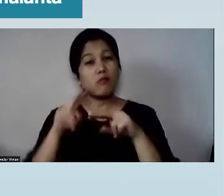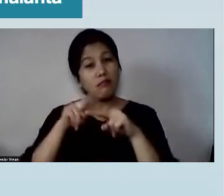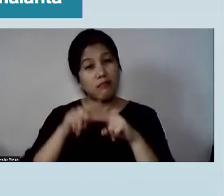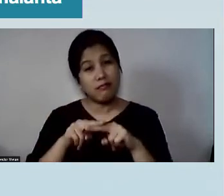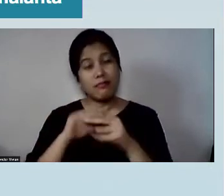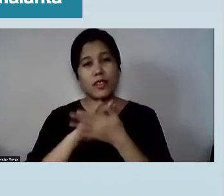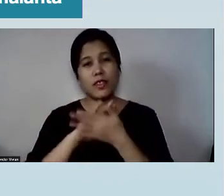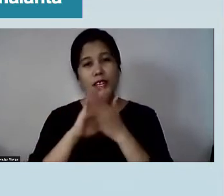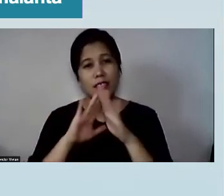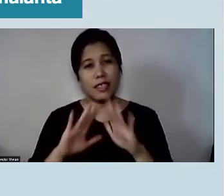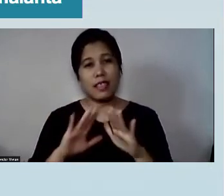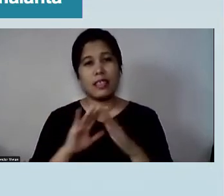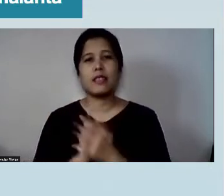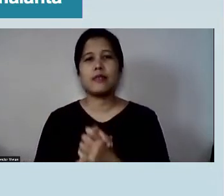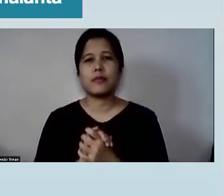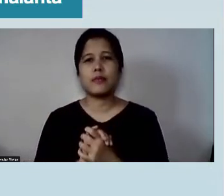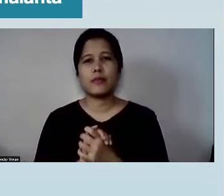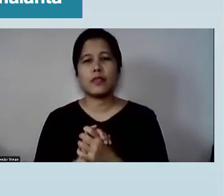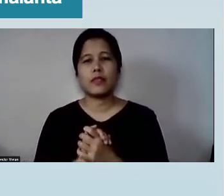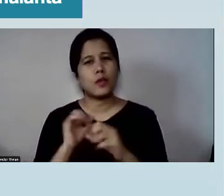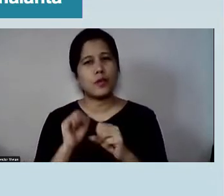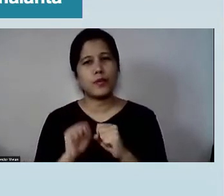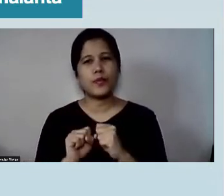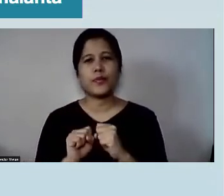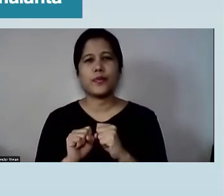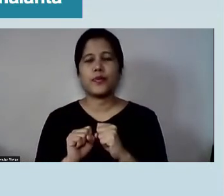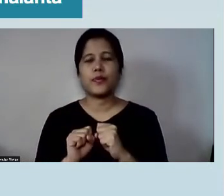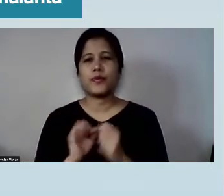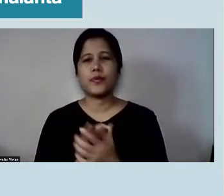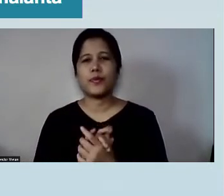even when motivated to do so.